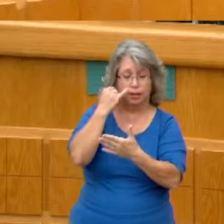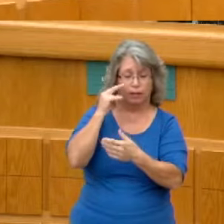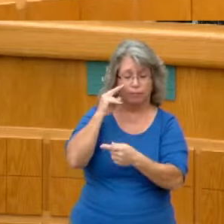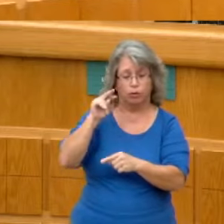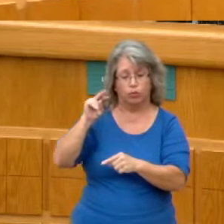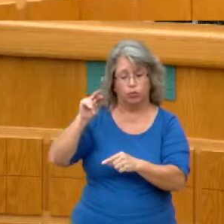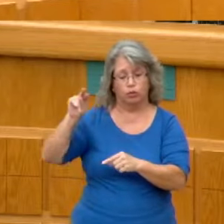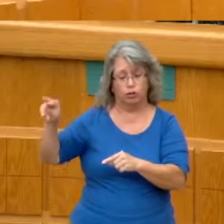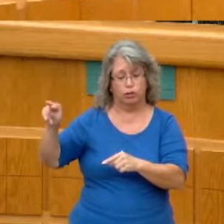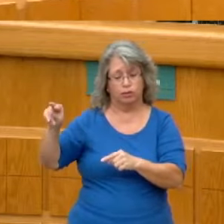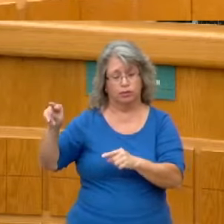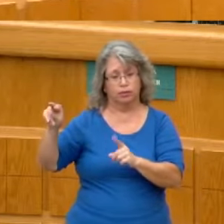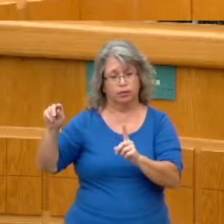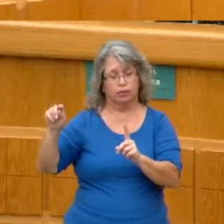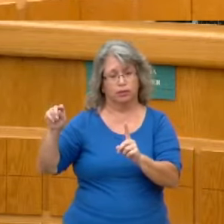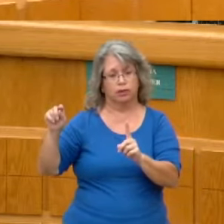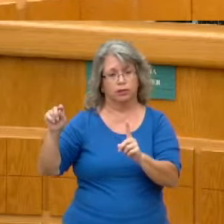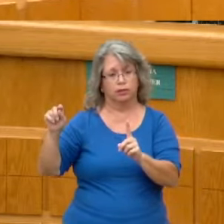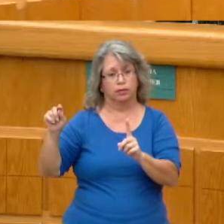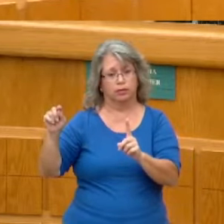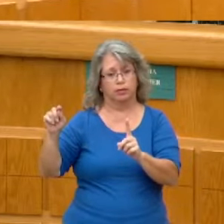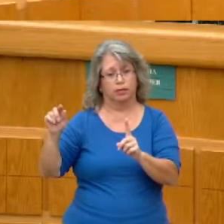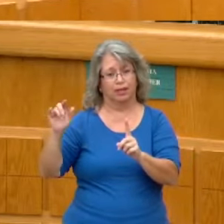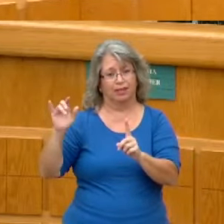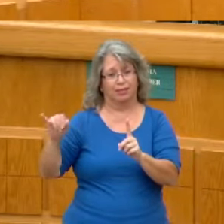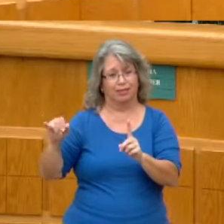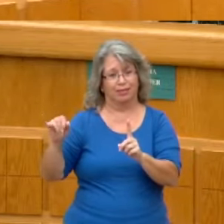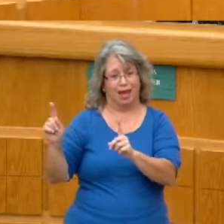to me, that was for that week,